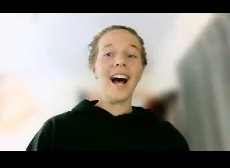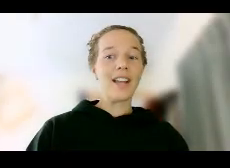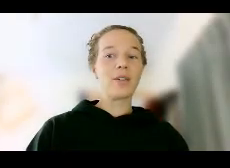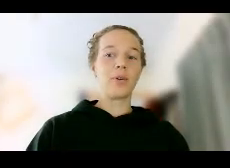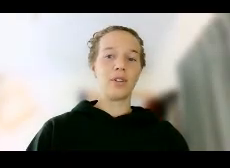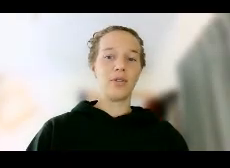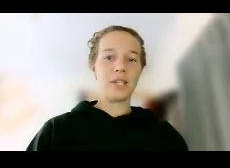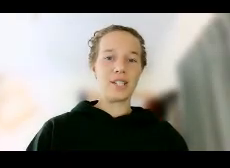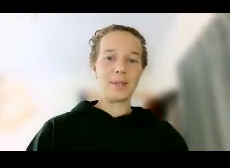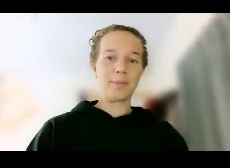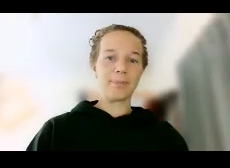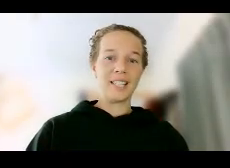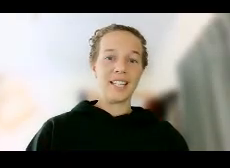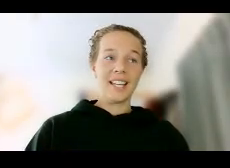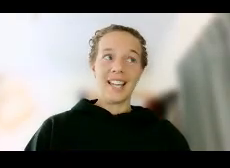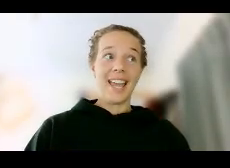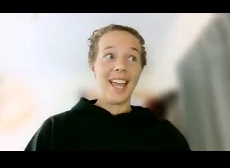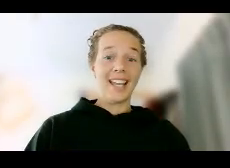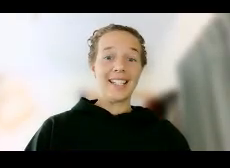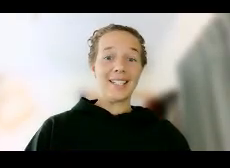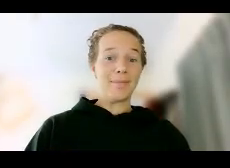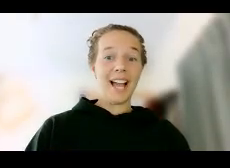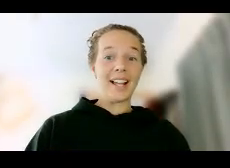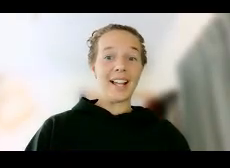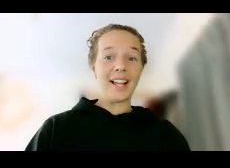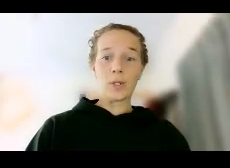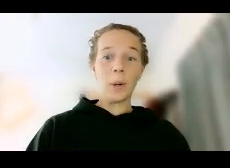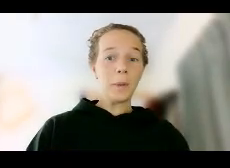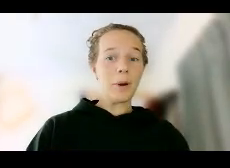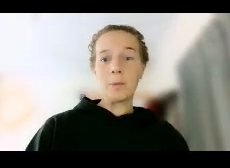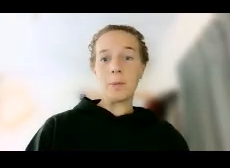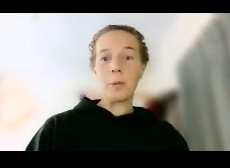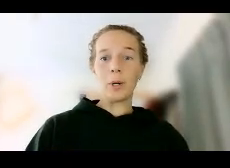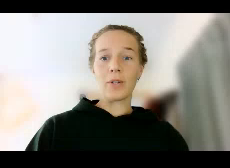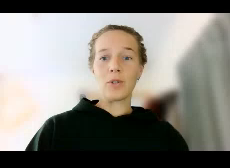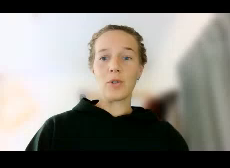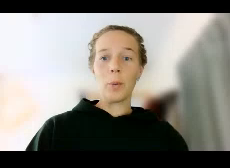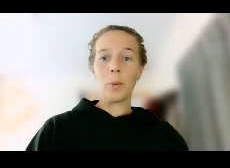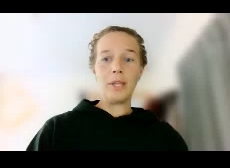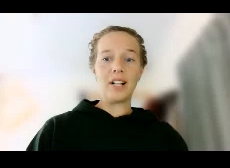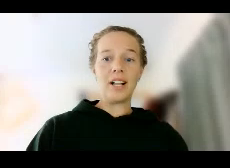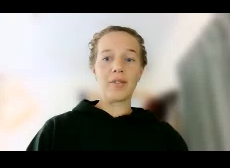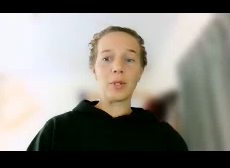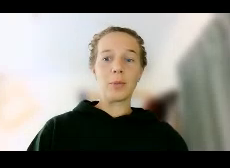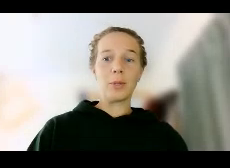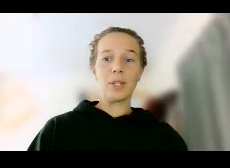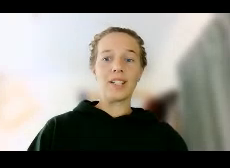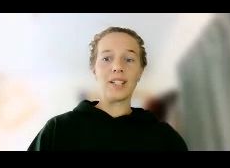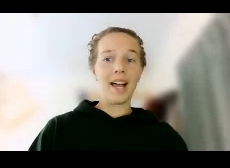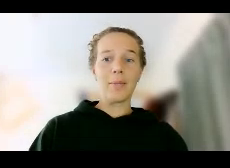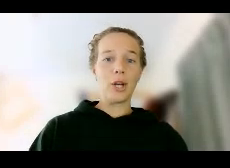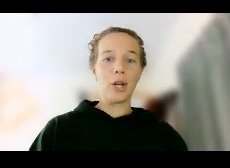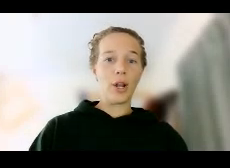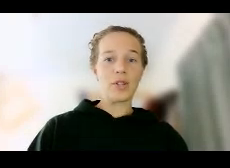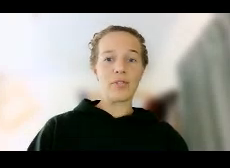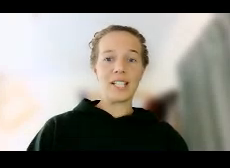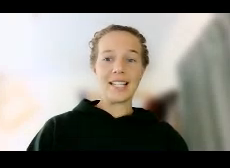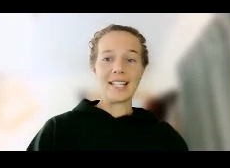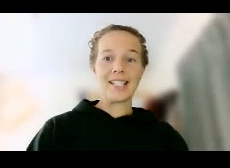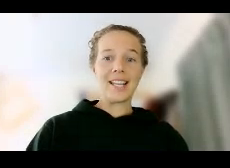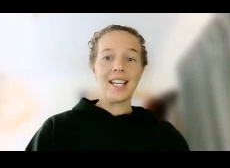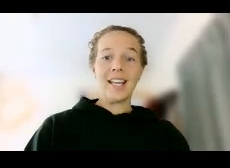than 143 beaches. And yeah, this work is only possible because so many people have contributed their time